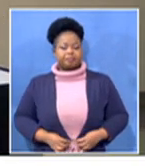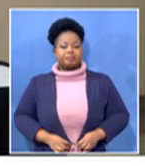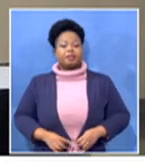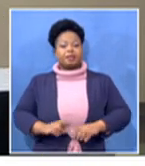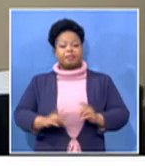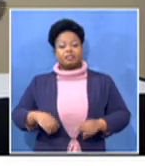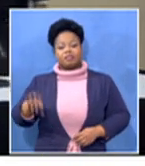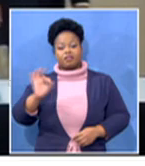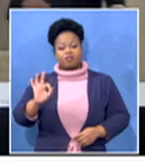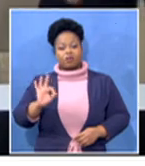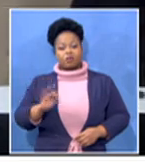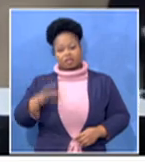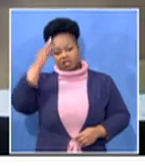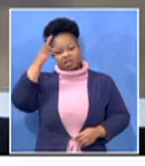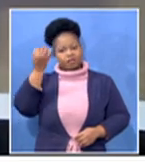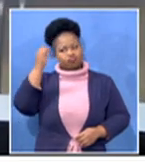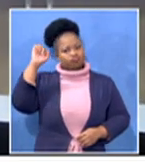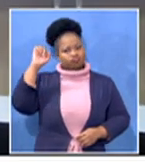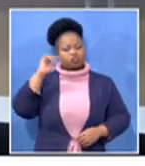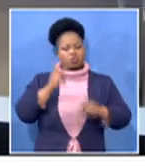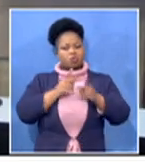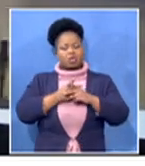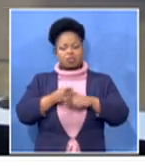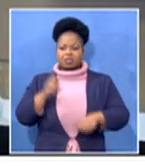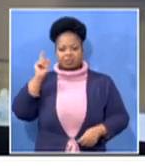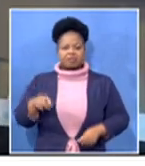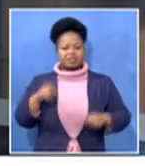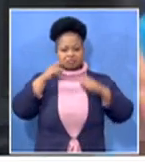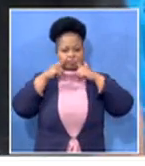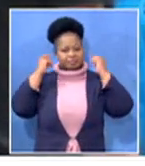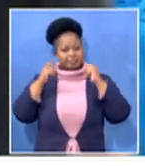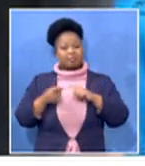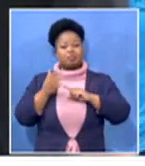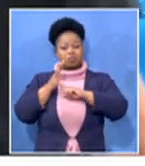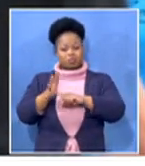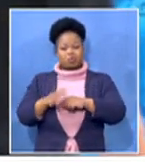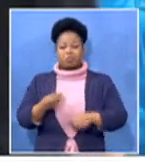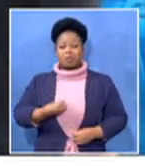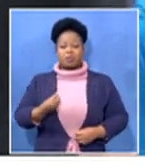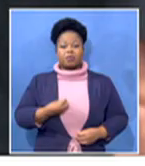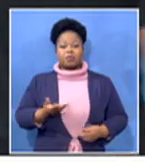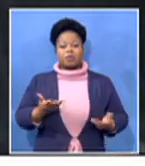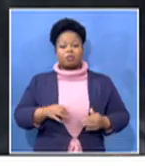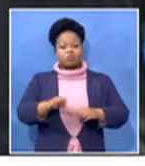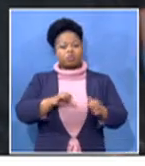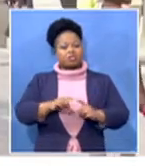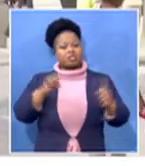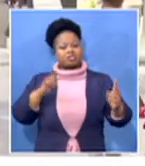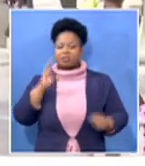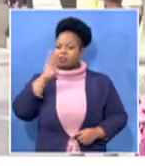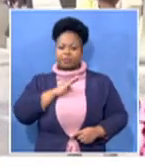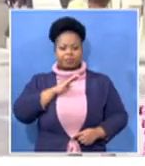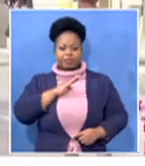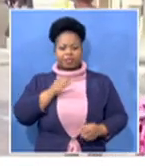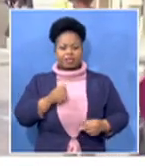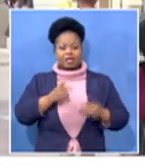the governor refusing to mandate the wearing of masks as early signs point to younger people ignoring social distancing measures